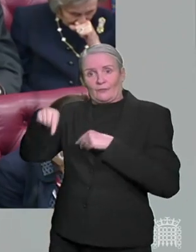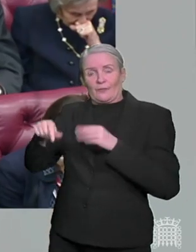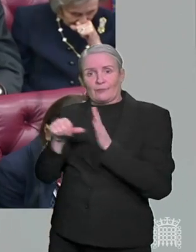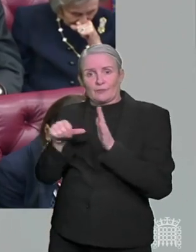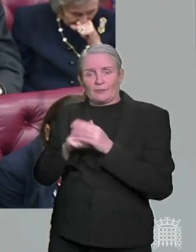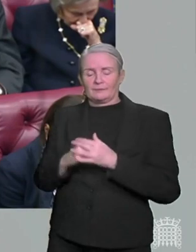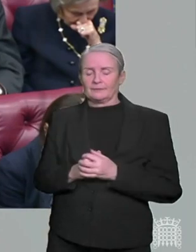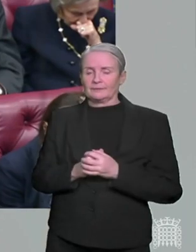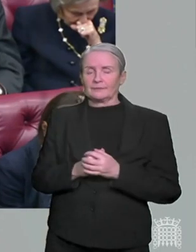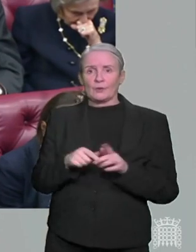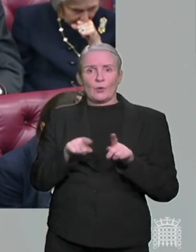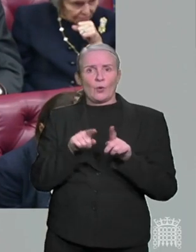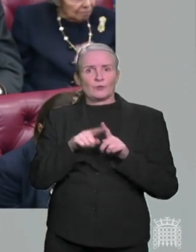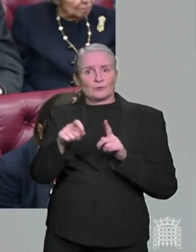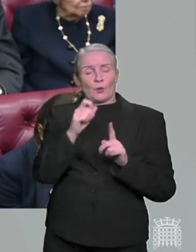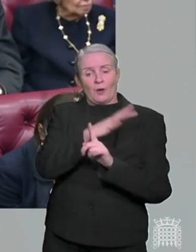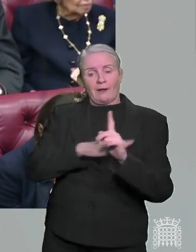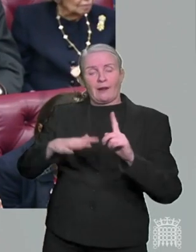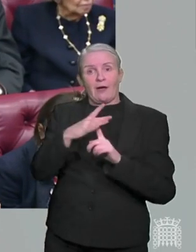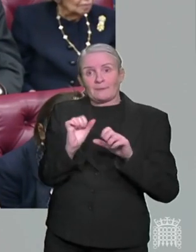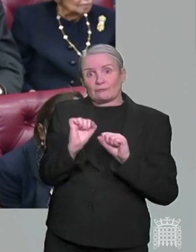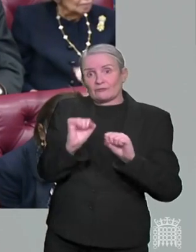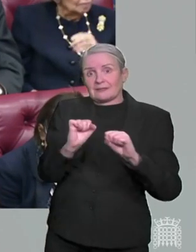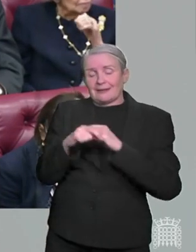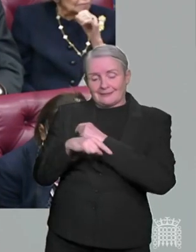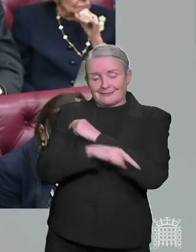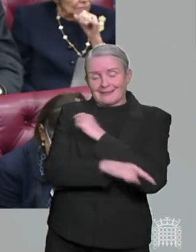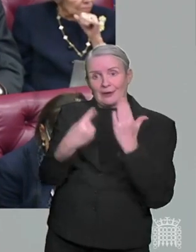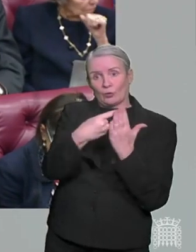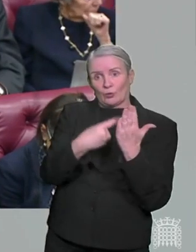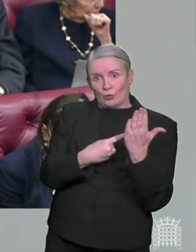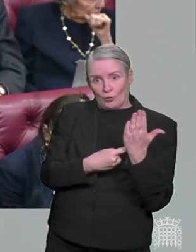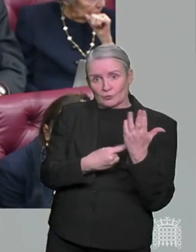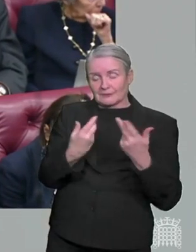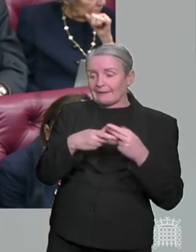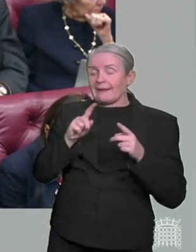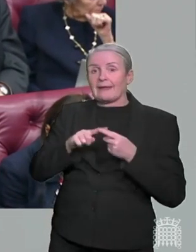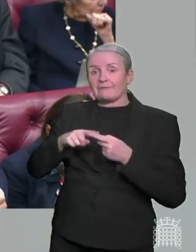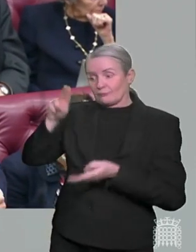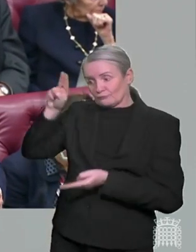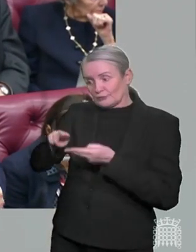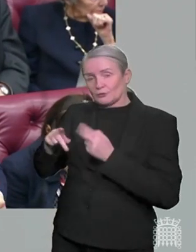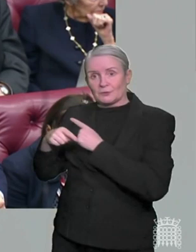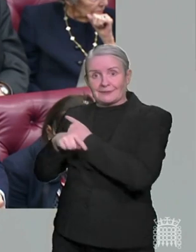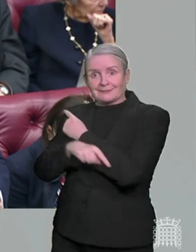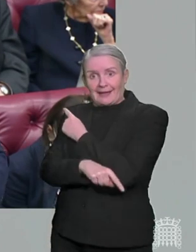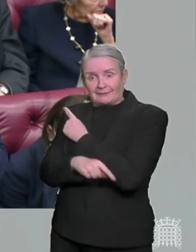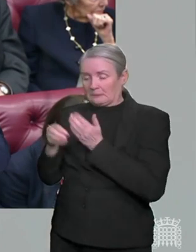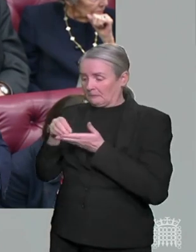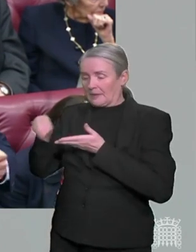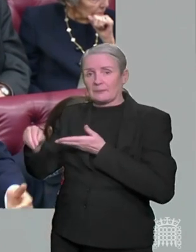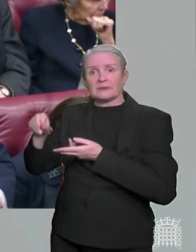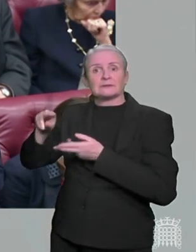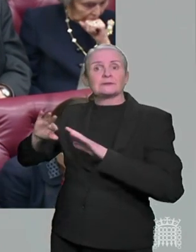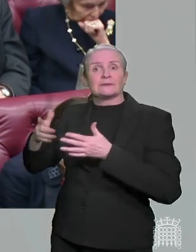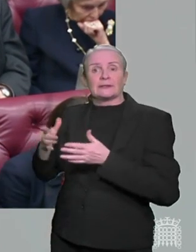these climate-resilient debt clauses, which we're now writing into debt, that give states a holiday from debt repayment